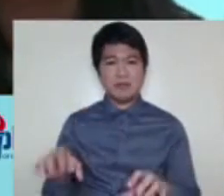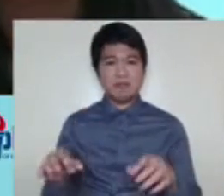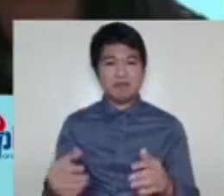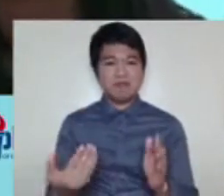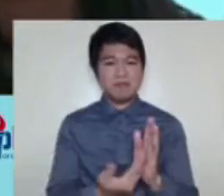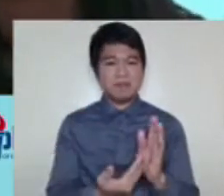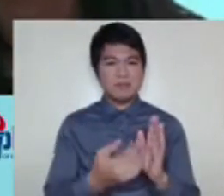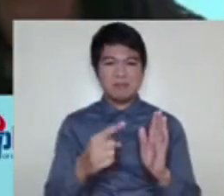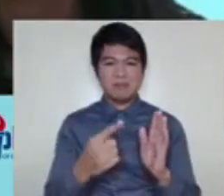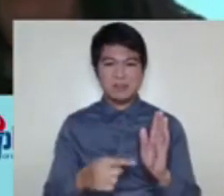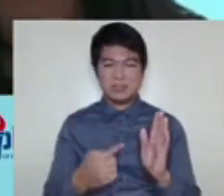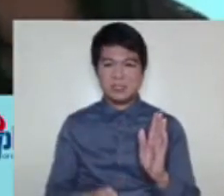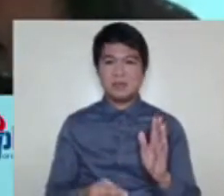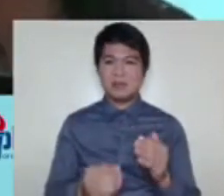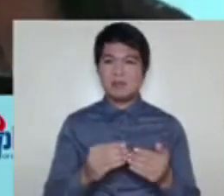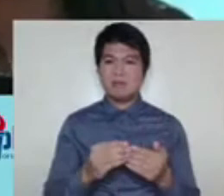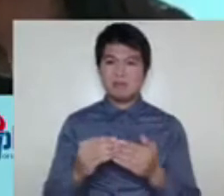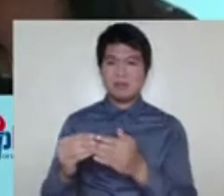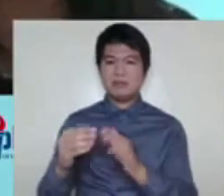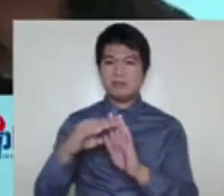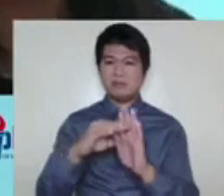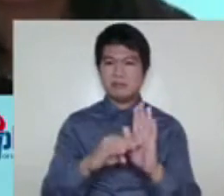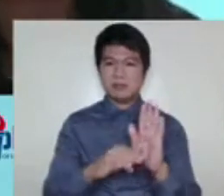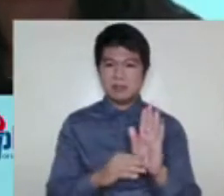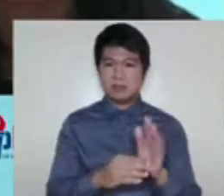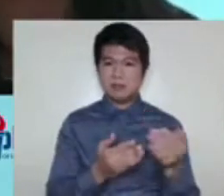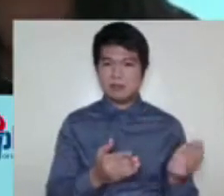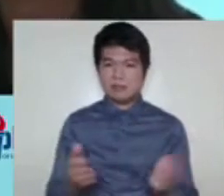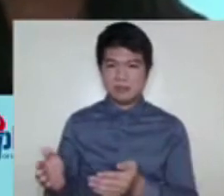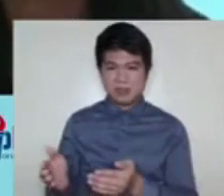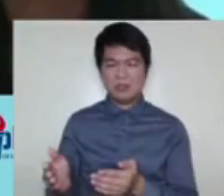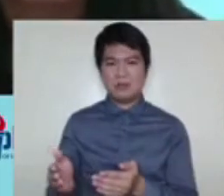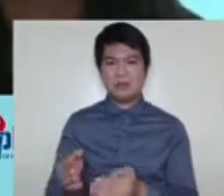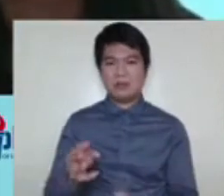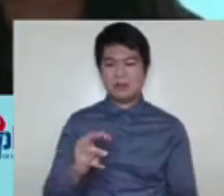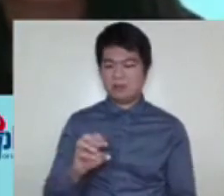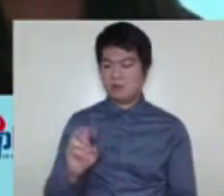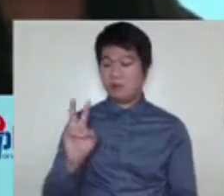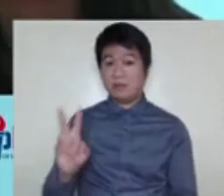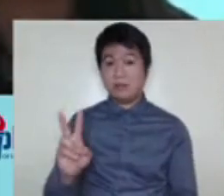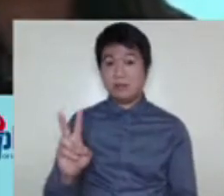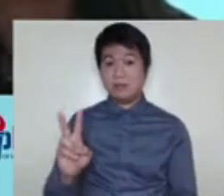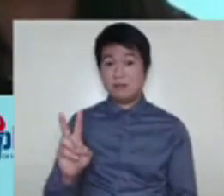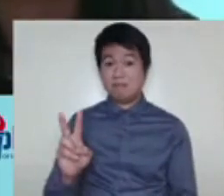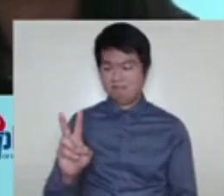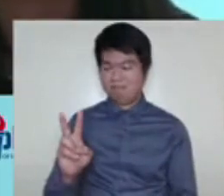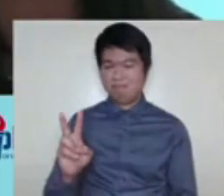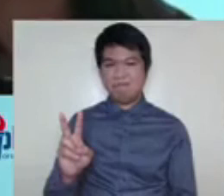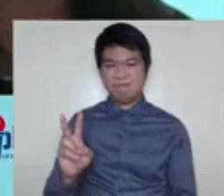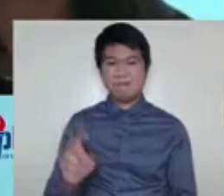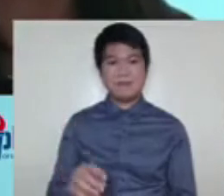guide on the preparation of the MOVs, such as, for example, we have here a note